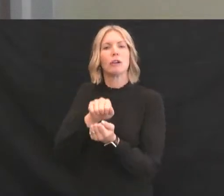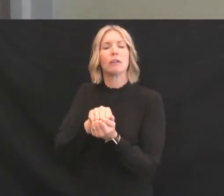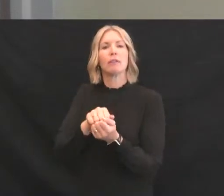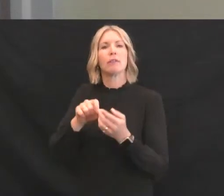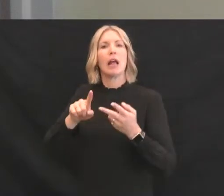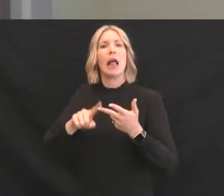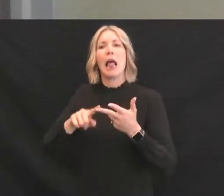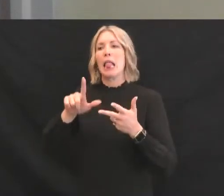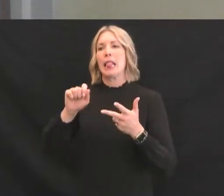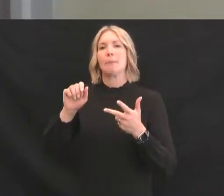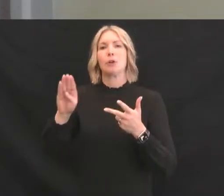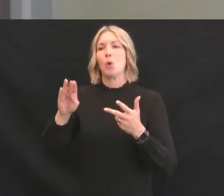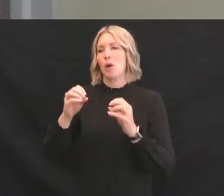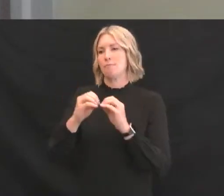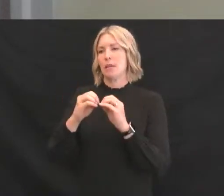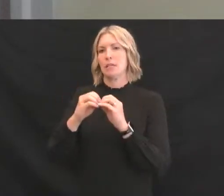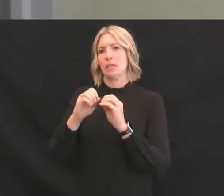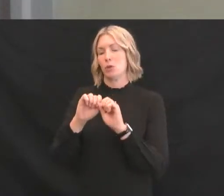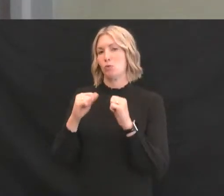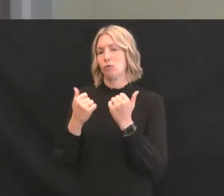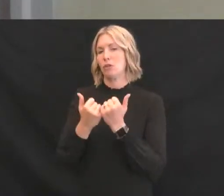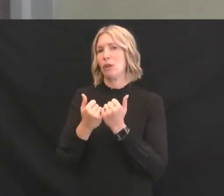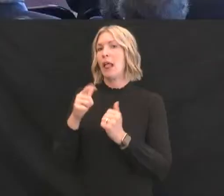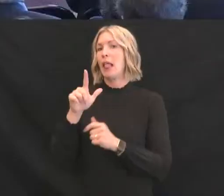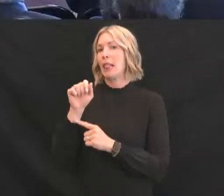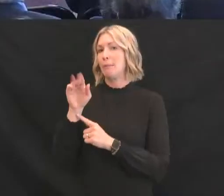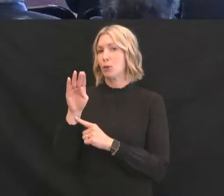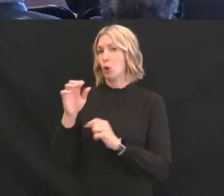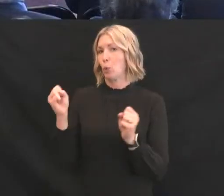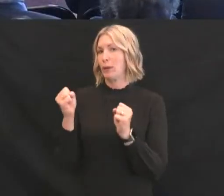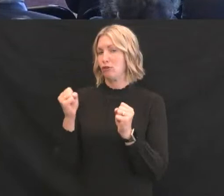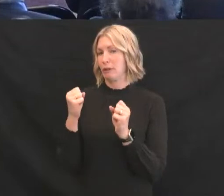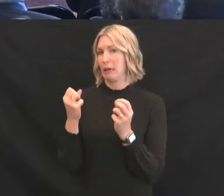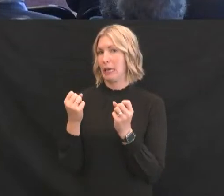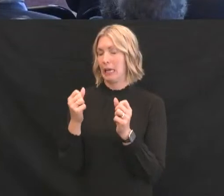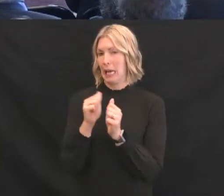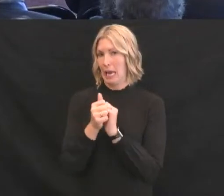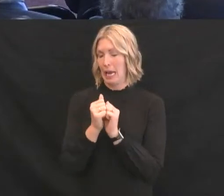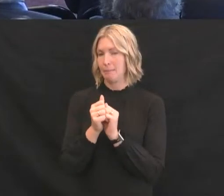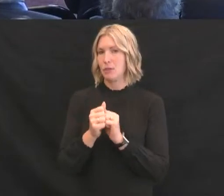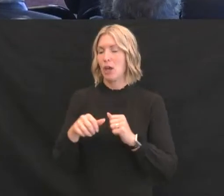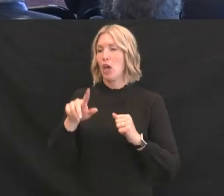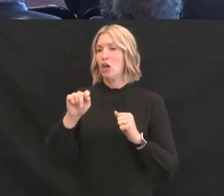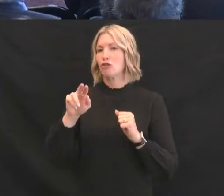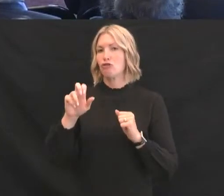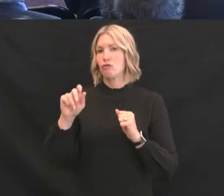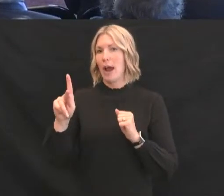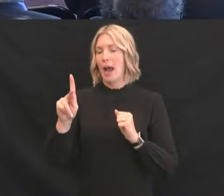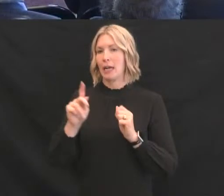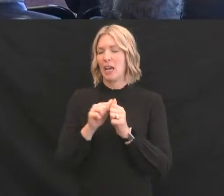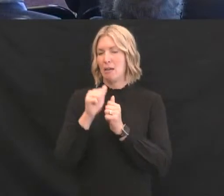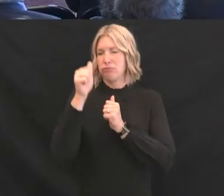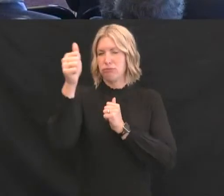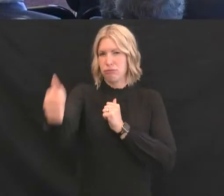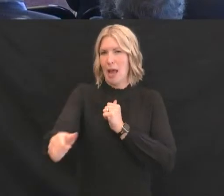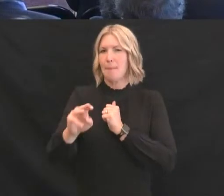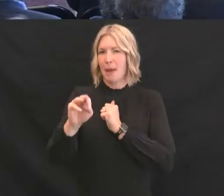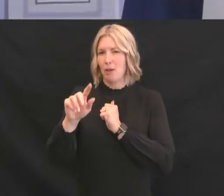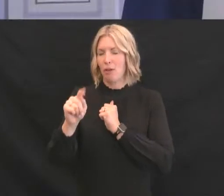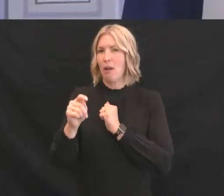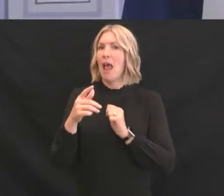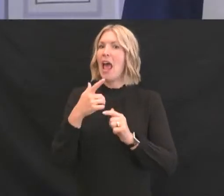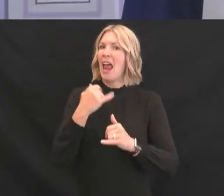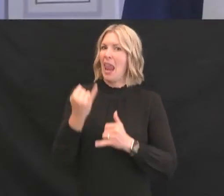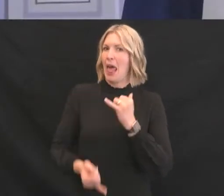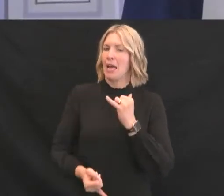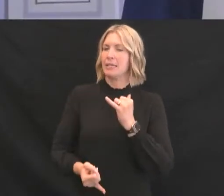Métis Association, Labrador Winter Games, the Trapline Marathon, and the Great Labrador Canoe Race.